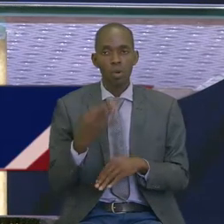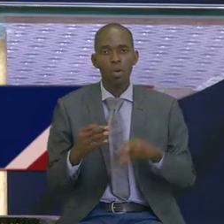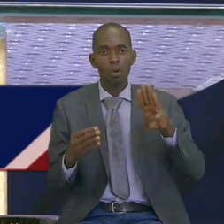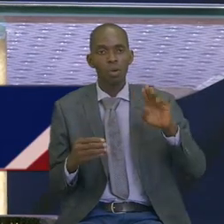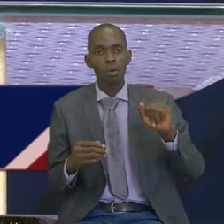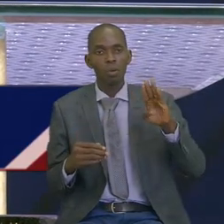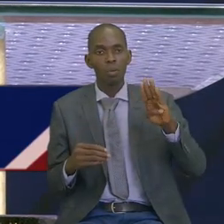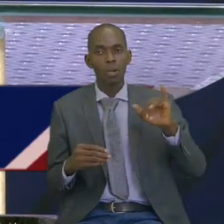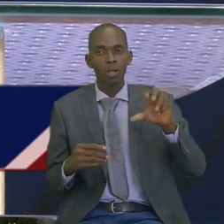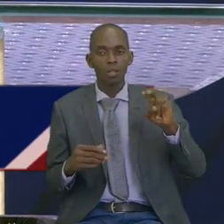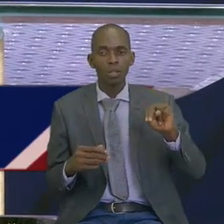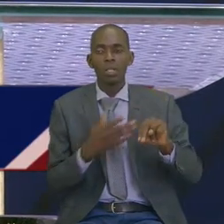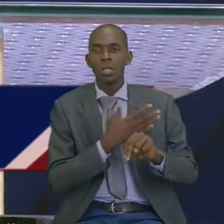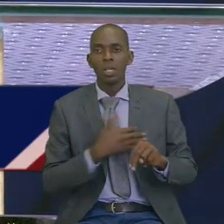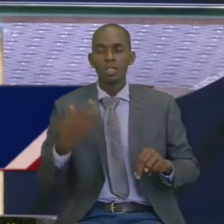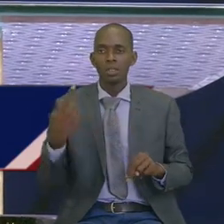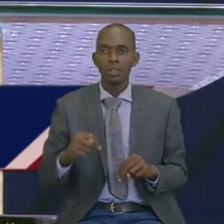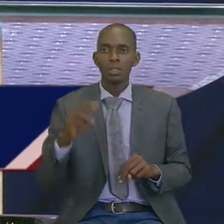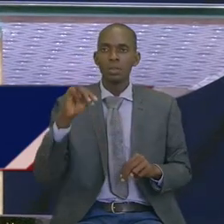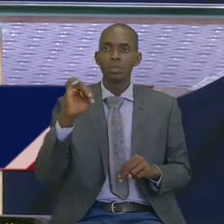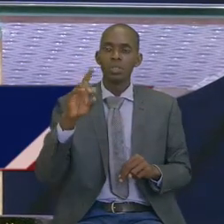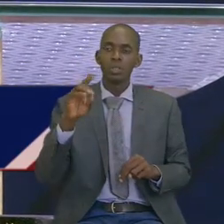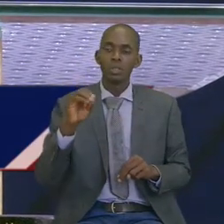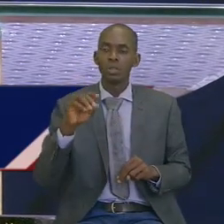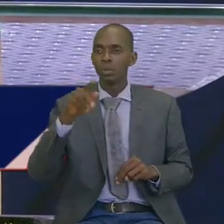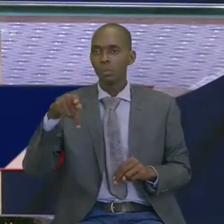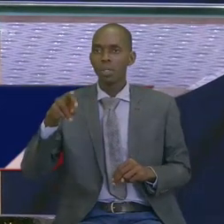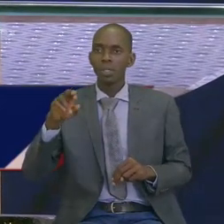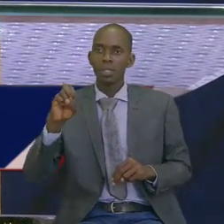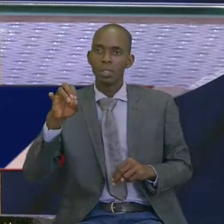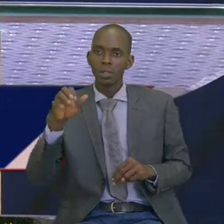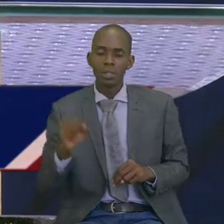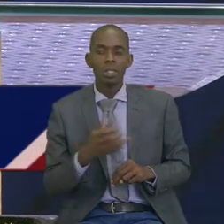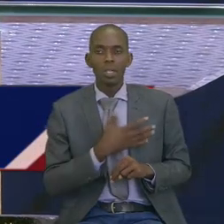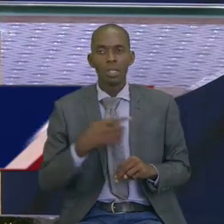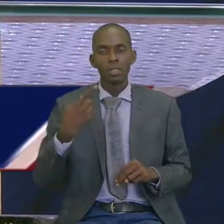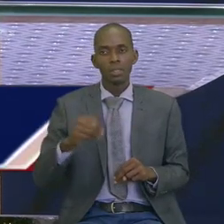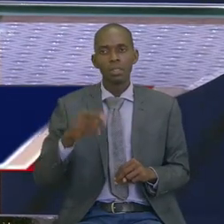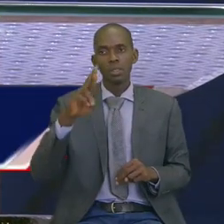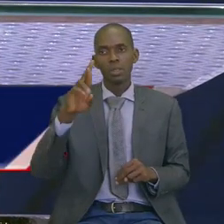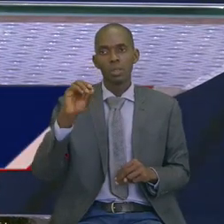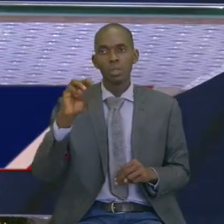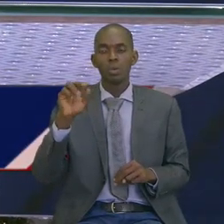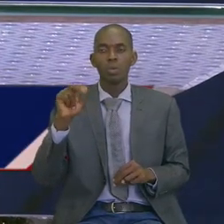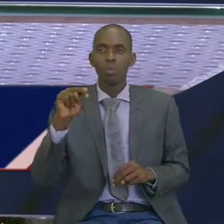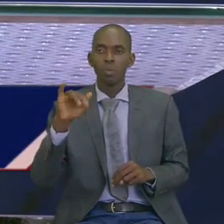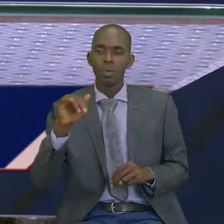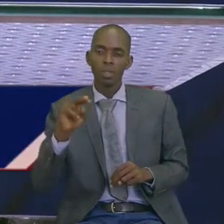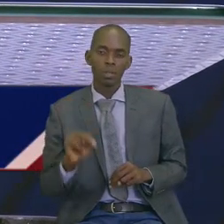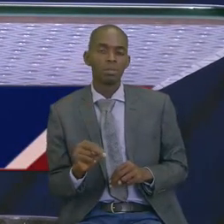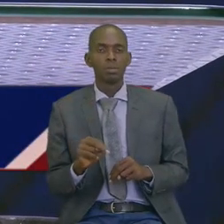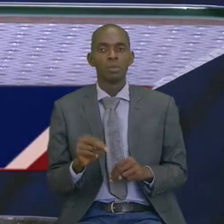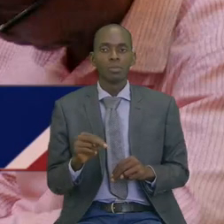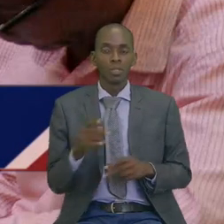Middle Persian government that will follow, and the Grecian government that will follow, and the Roman government that will follow, before they ever